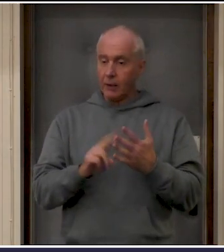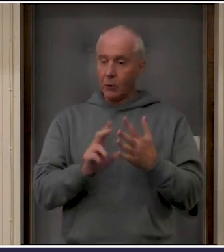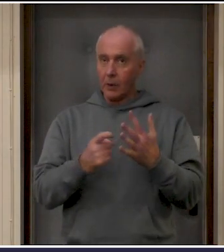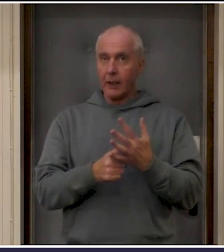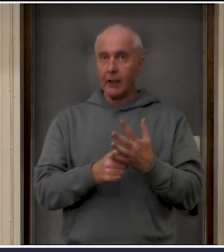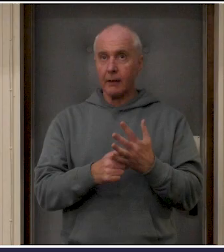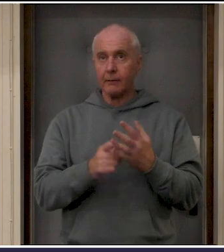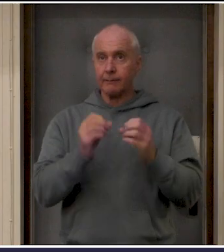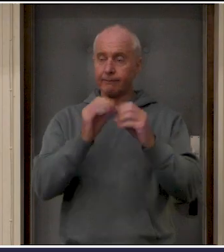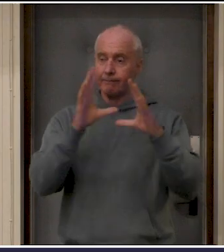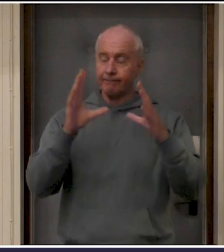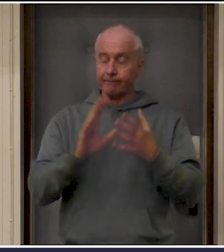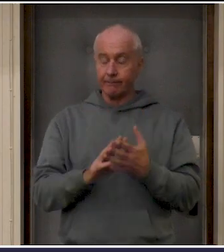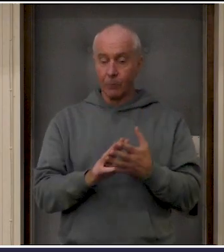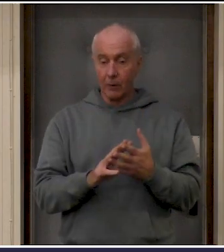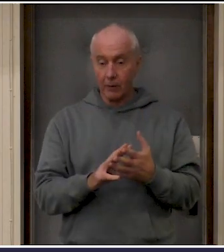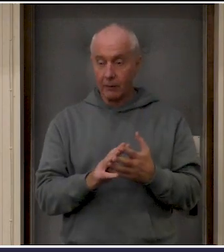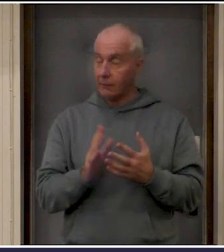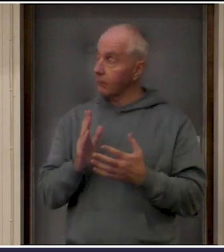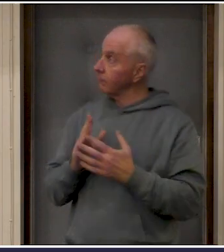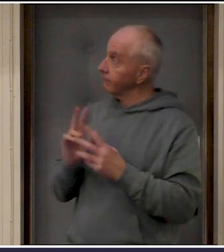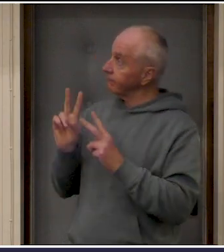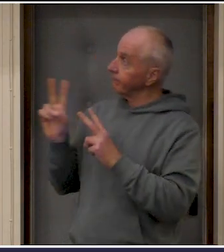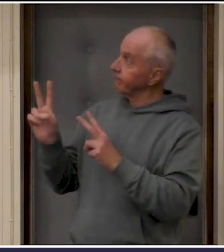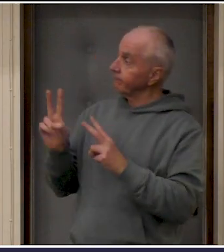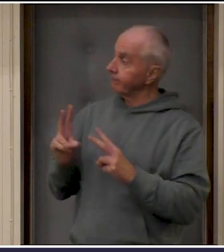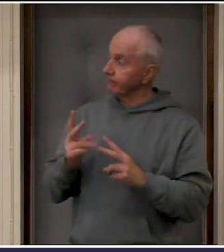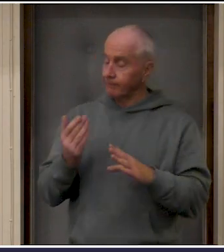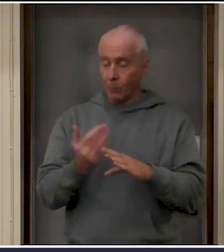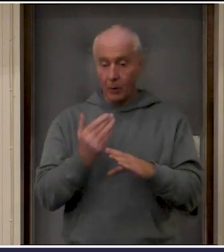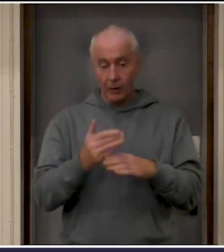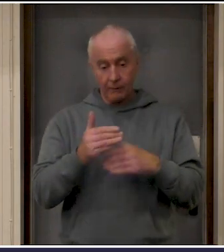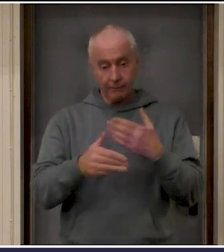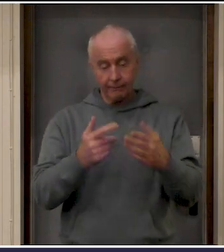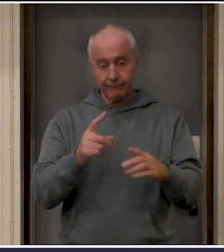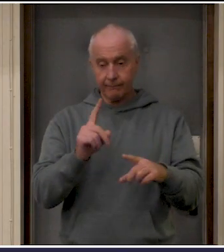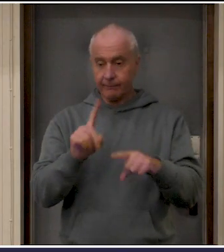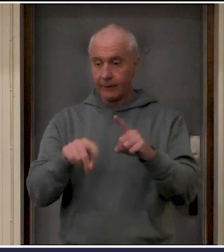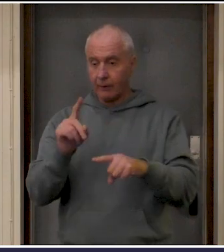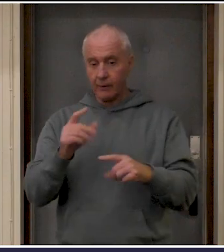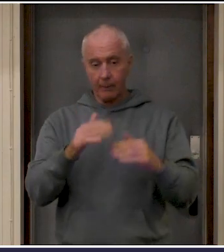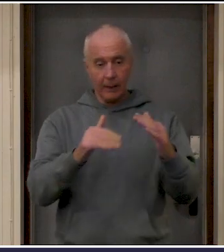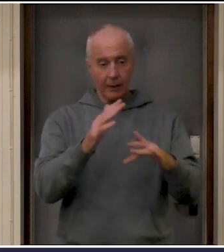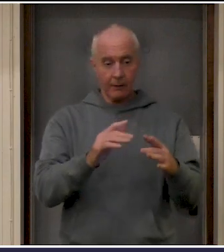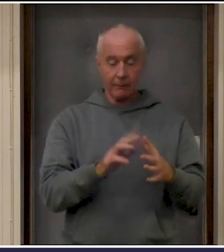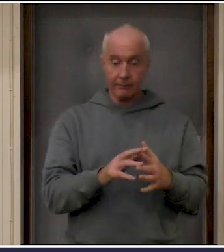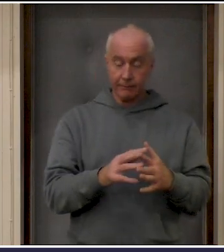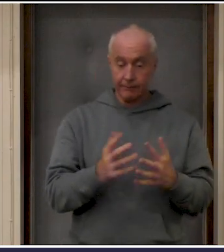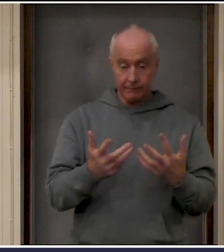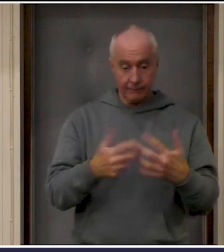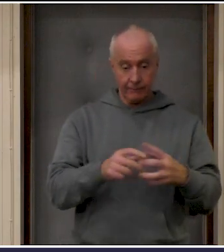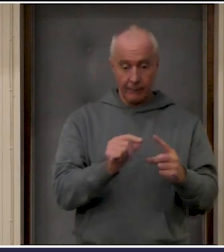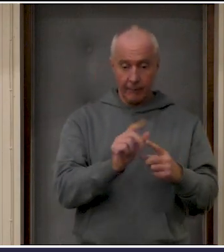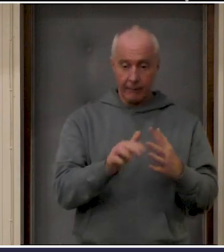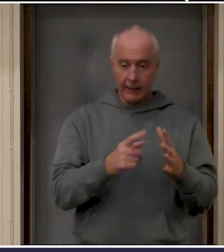Engineers selected the nuclear division of the Martin Marietta Corporation as prime contractor. The contract was let by the Corps of Engineers Philadelphia